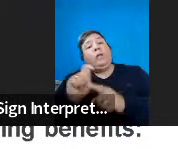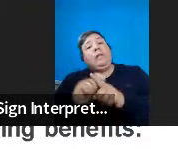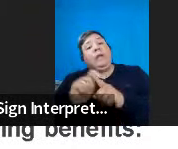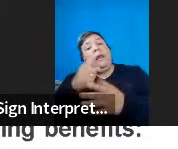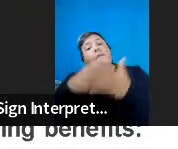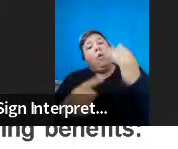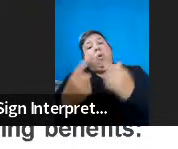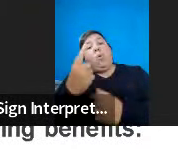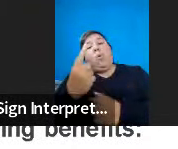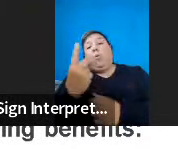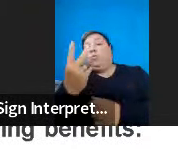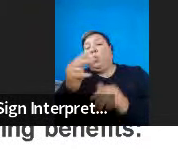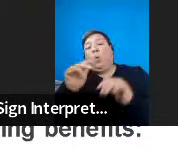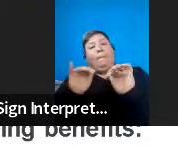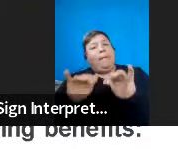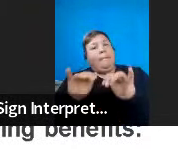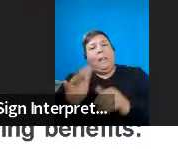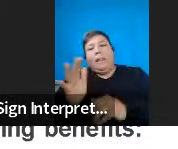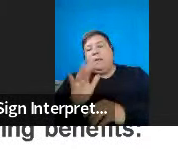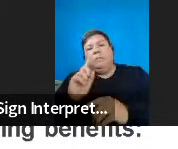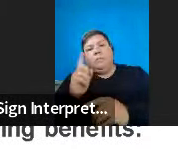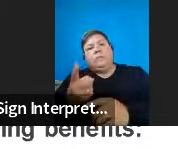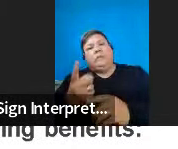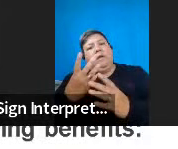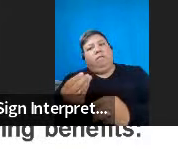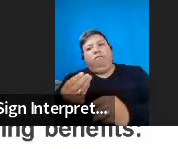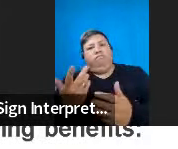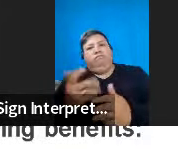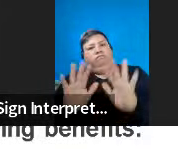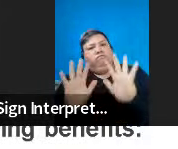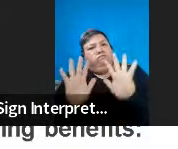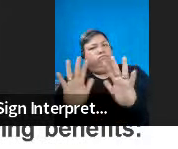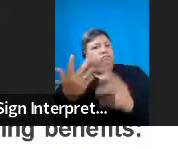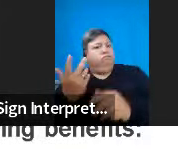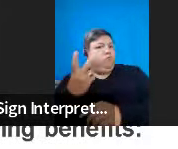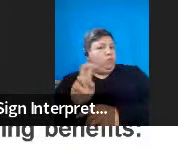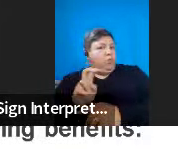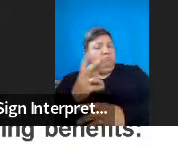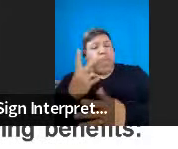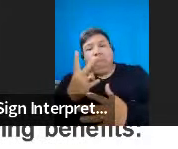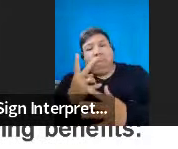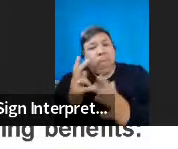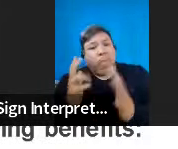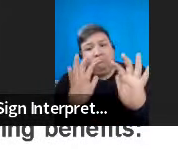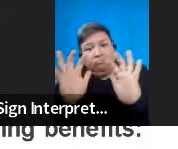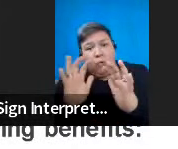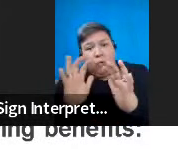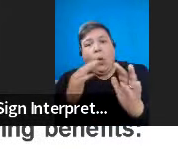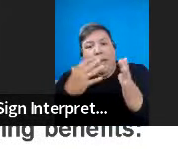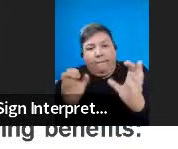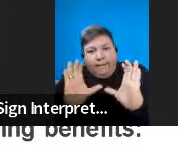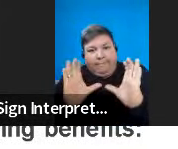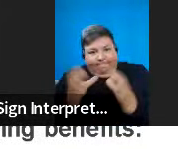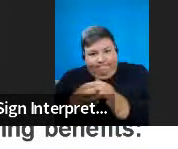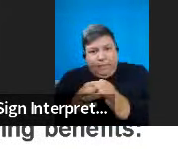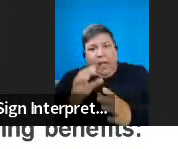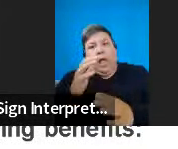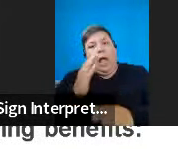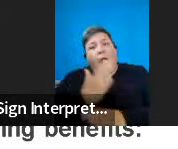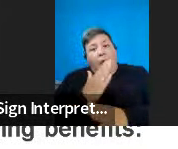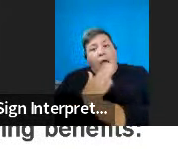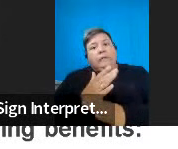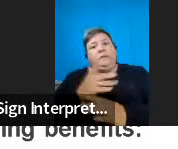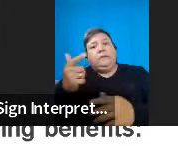or 2 people. There's a specific number that needs to be, that needs to form a class for that activity